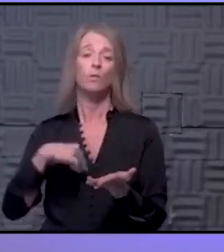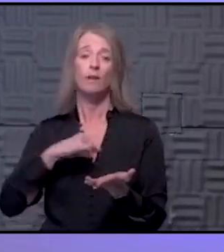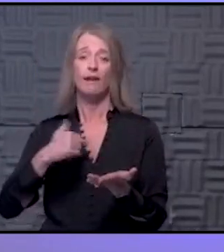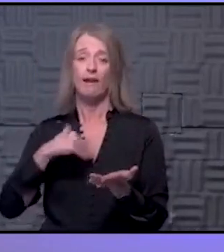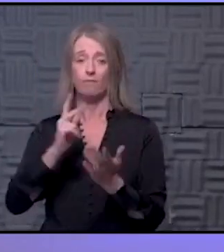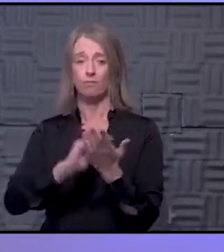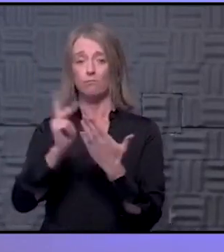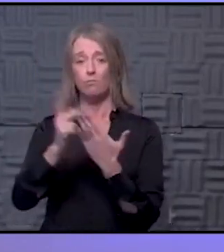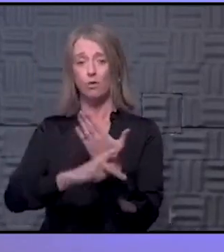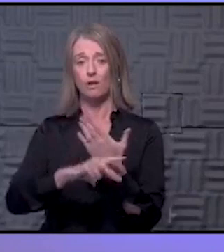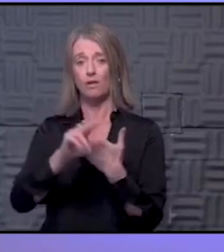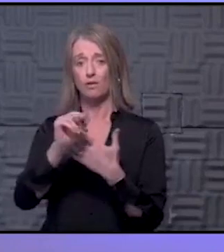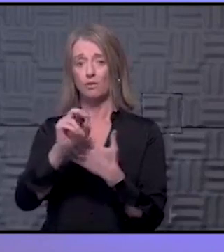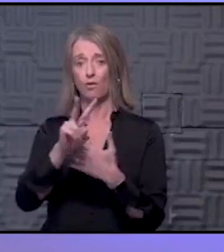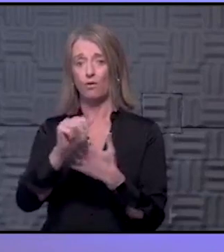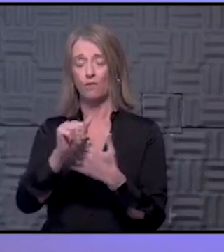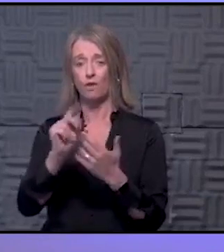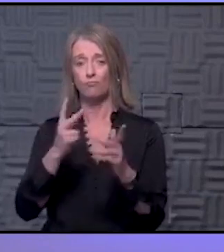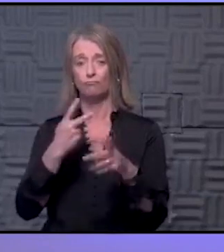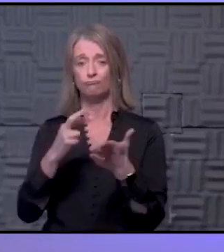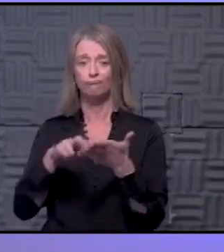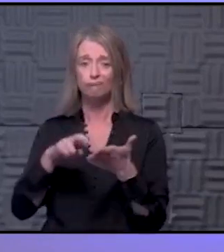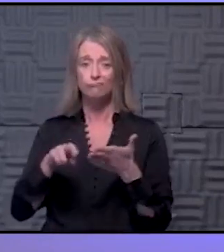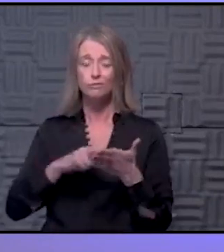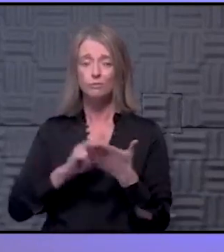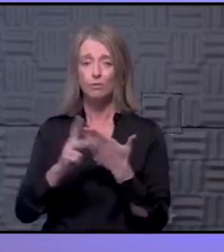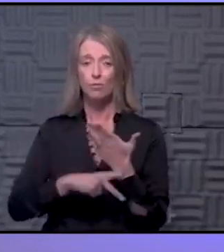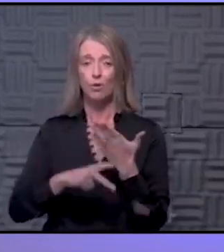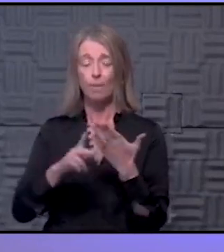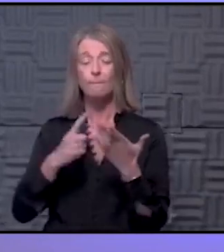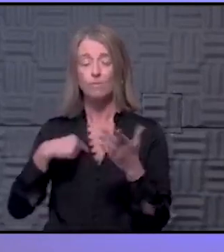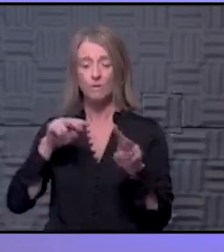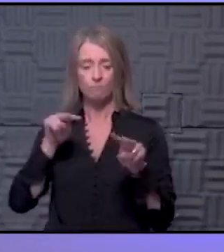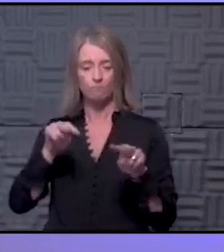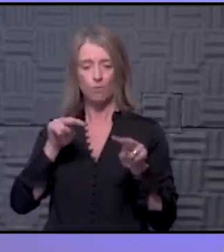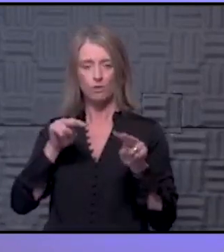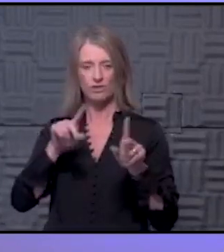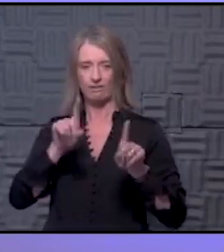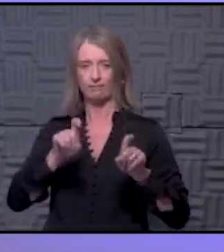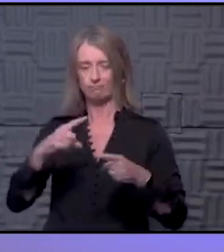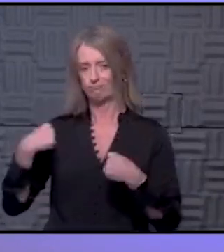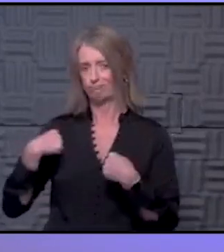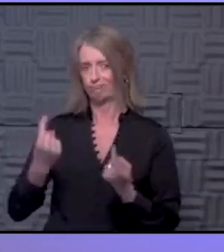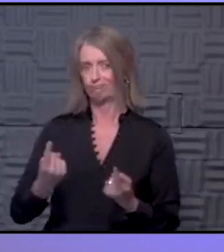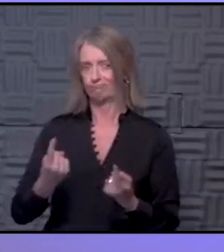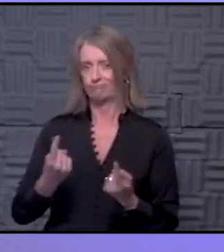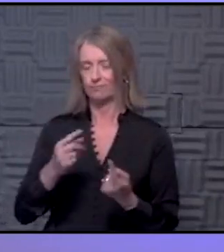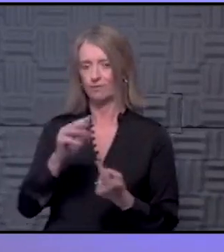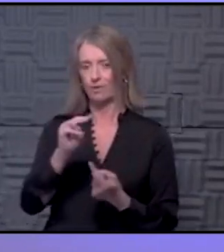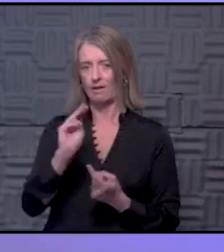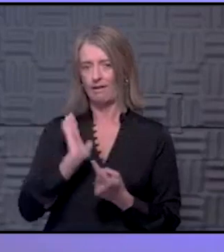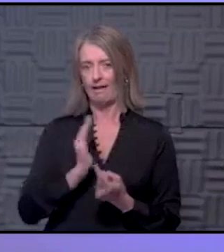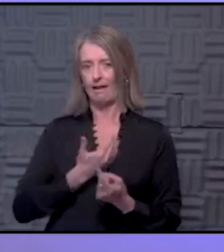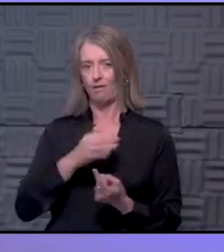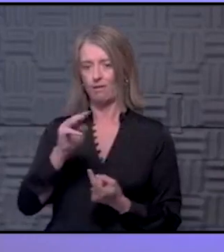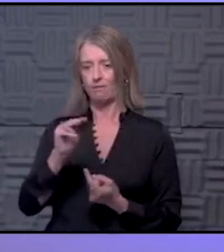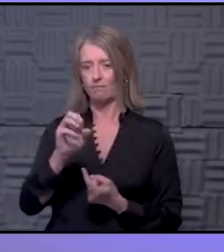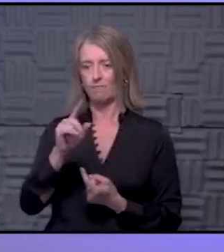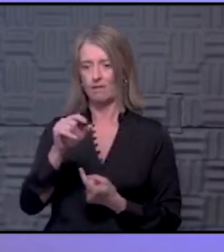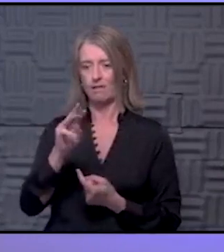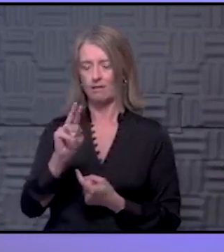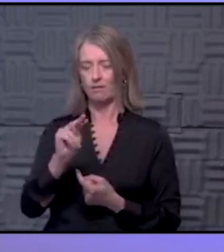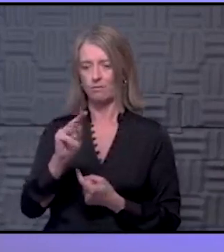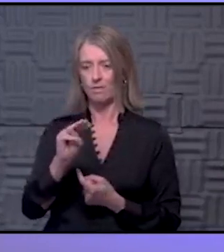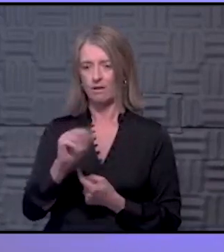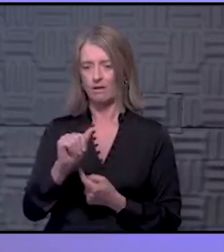and we have a lot of novel research programs, and we were watching and observing this type of trials for our myeloma patients, especially the need of this